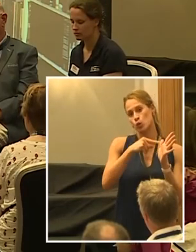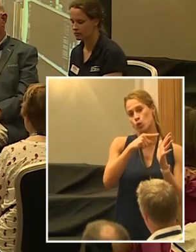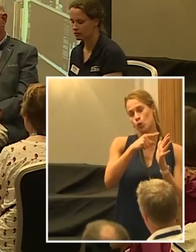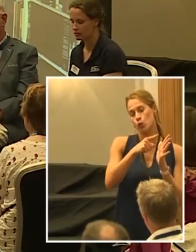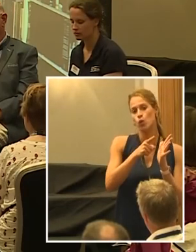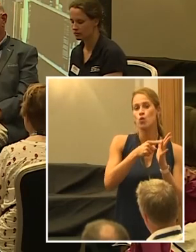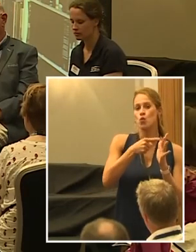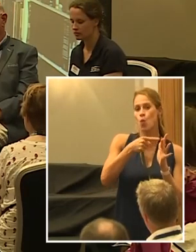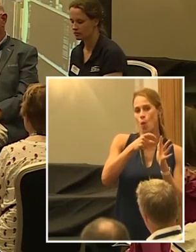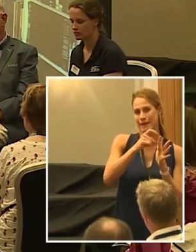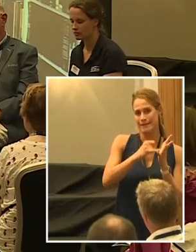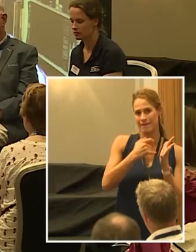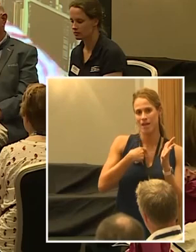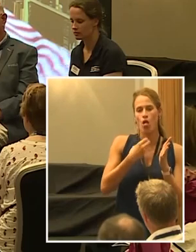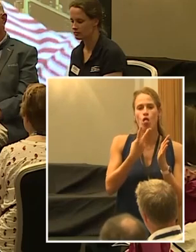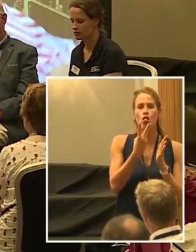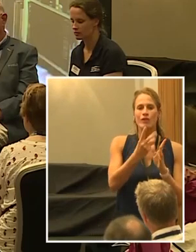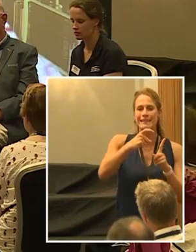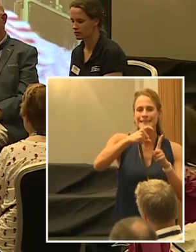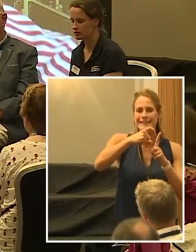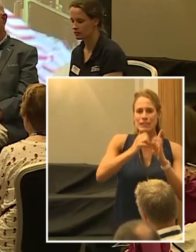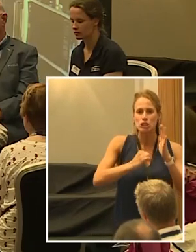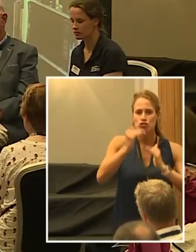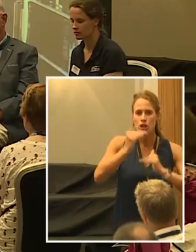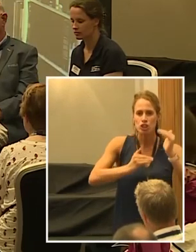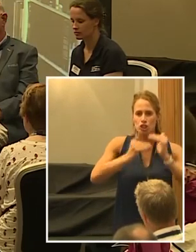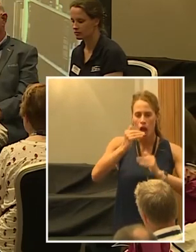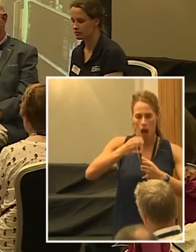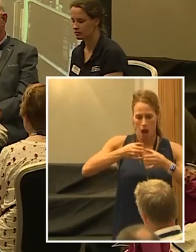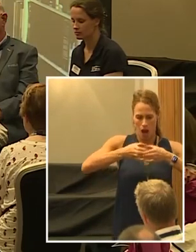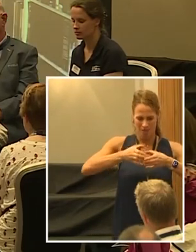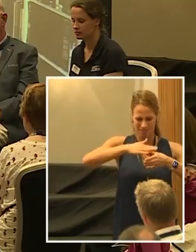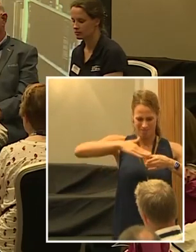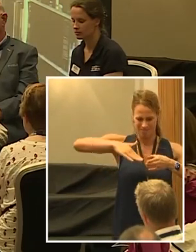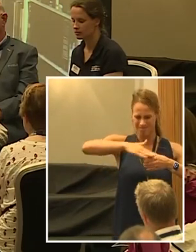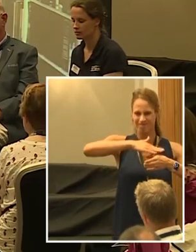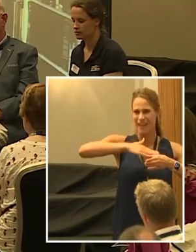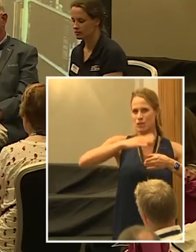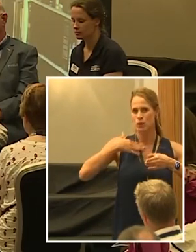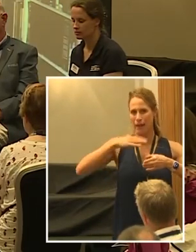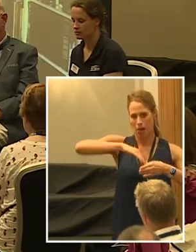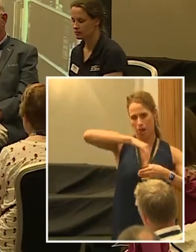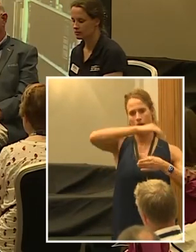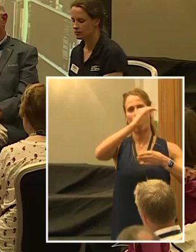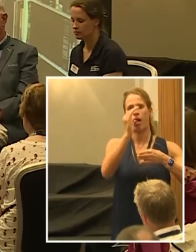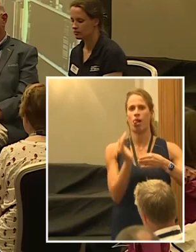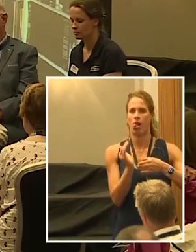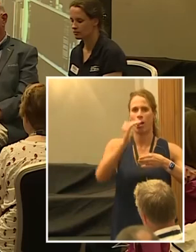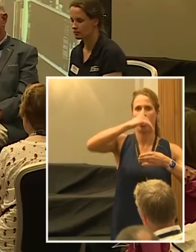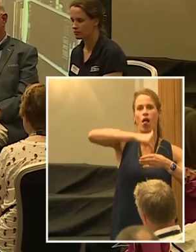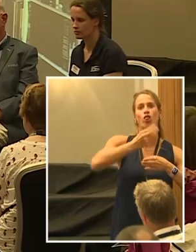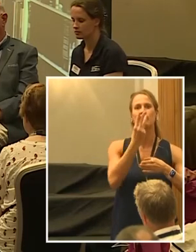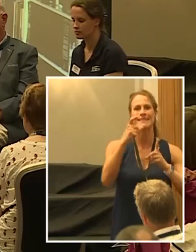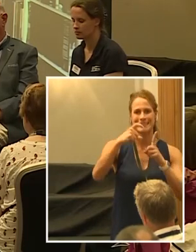conventional tissue culture, in which the cells are just flat on the base of a petri dish. So these